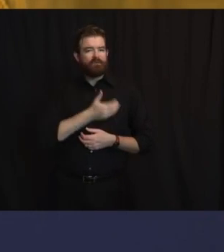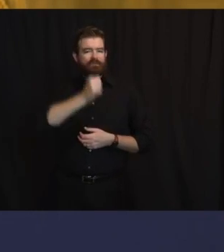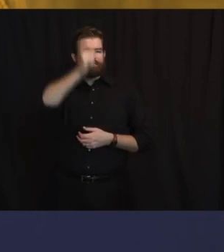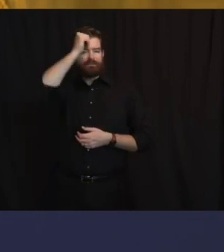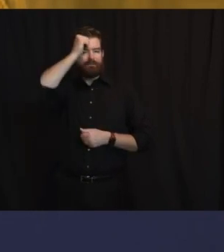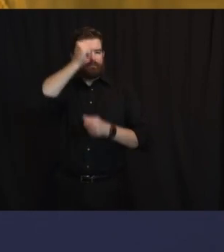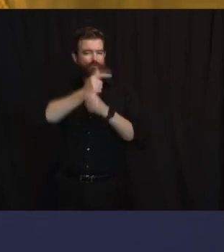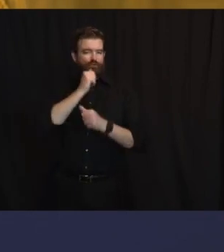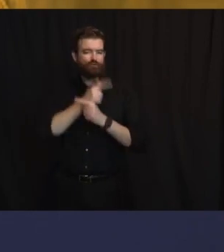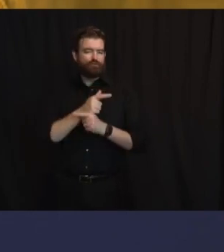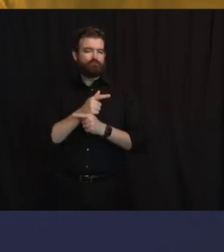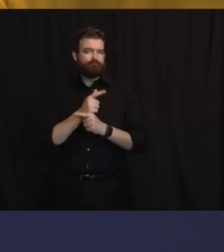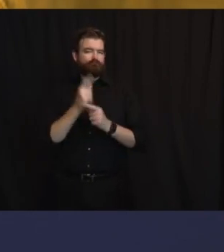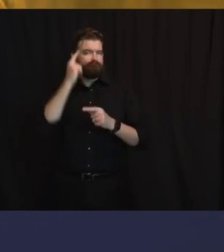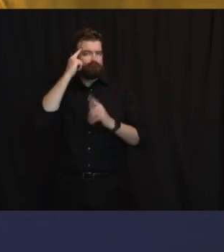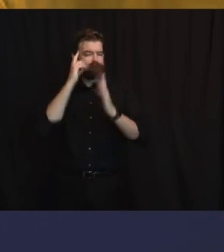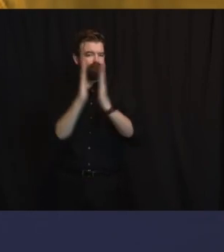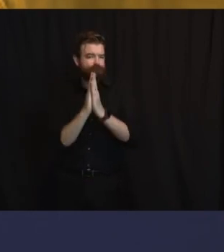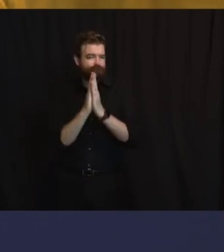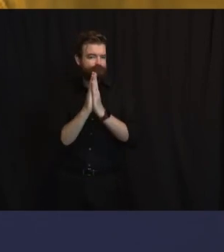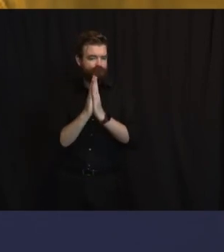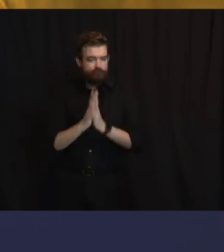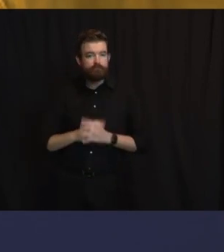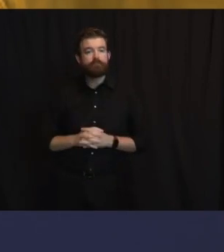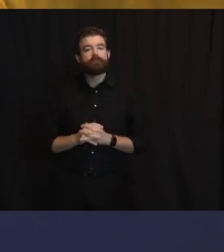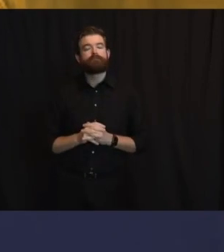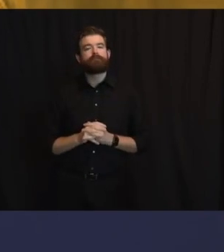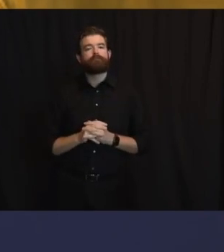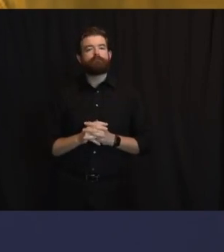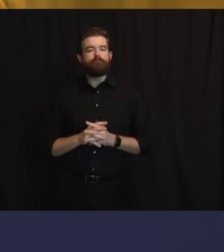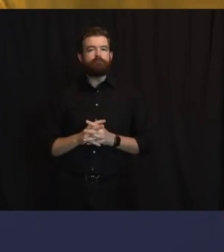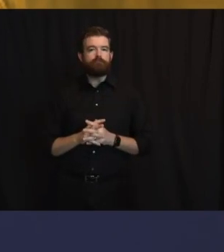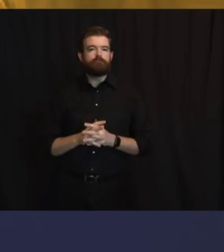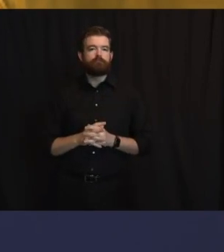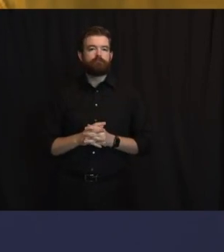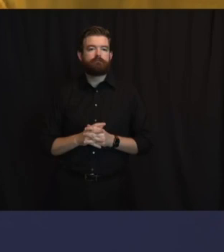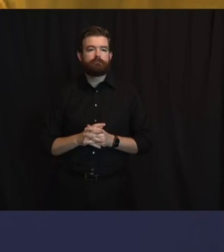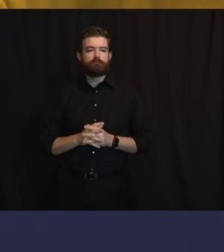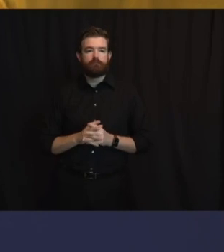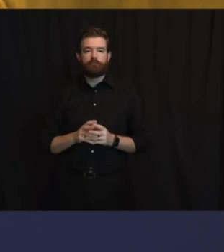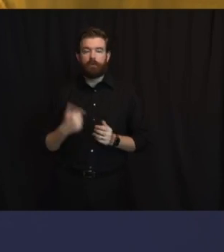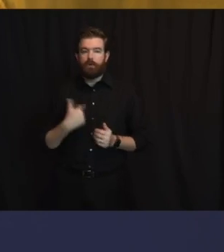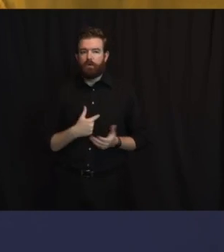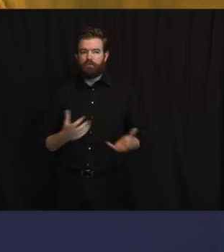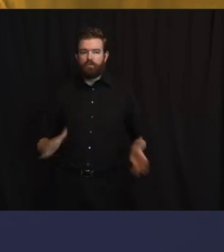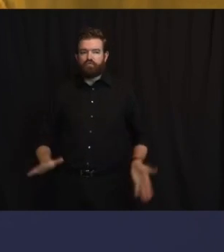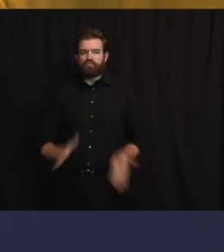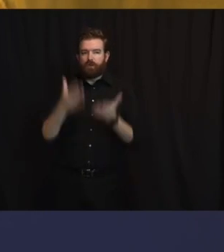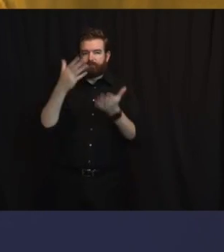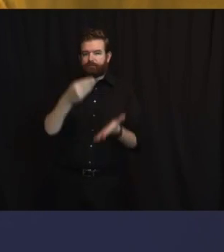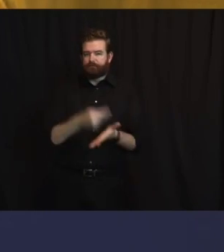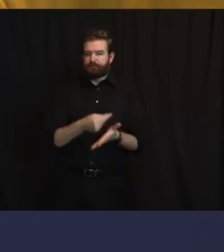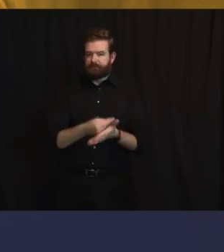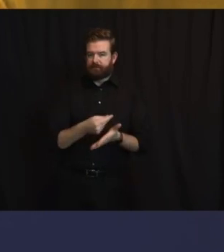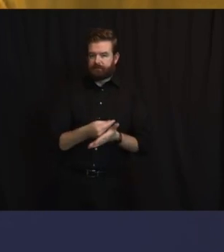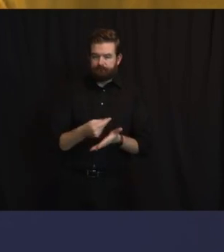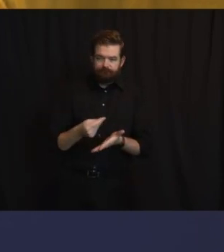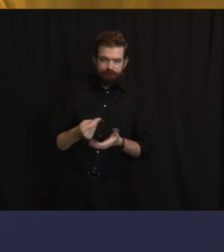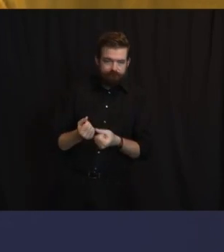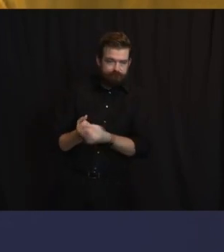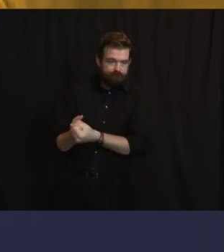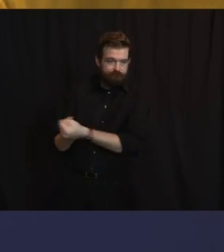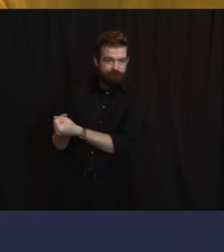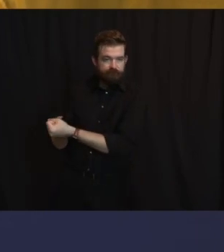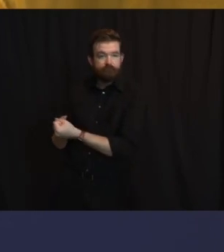money. We want to vet those before we go live with our recommendation, but if you can vet them on your own and you can